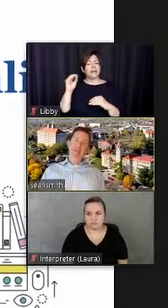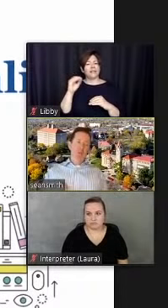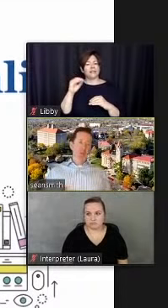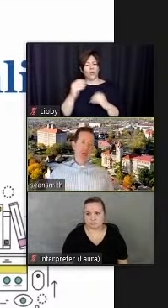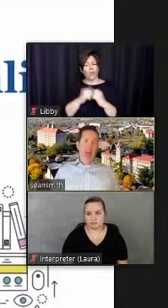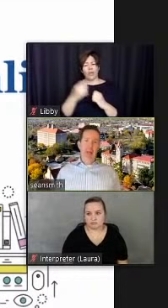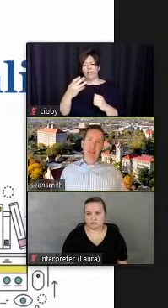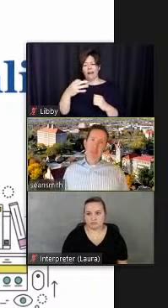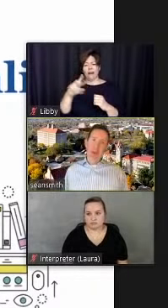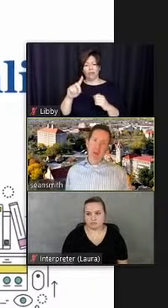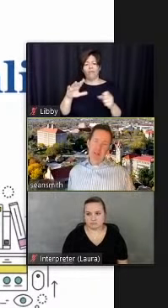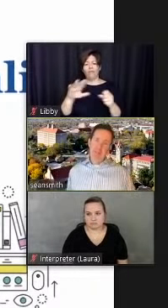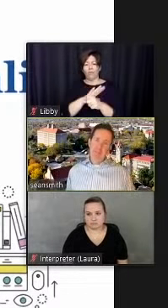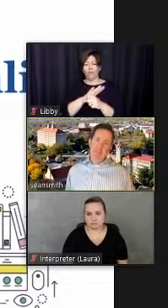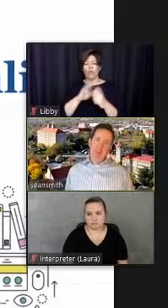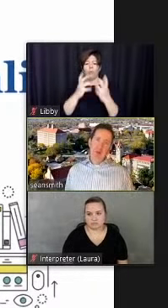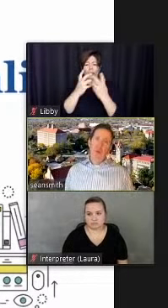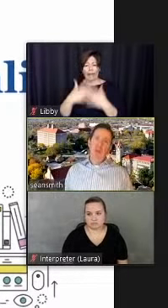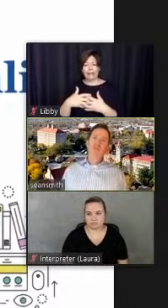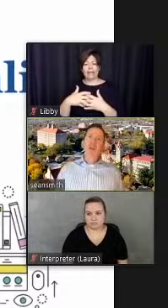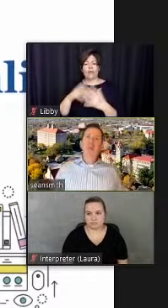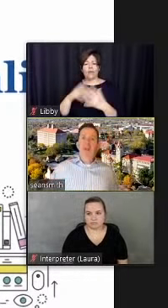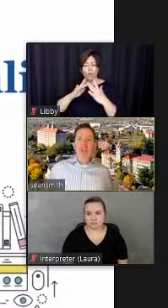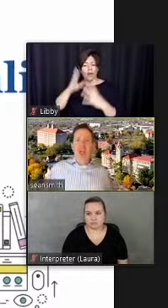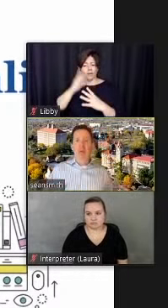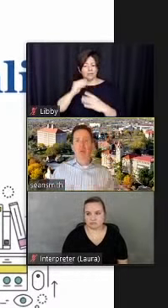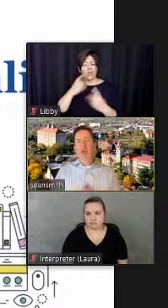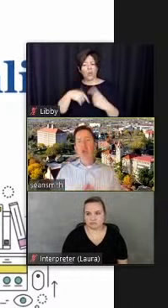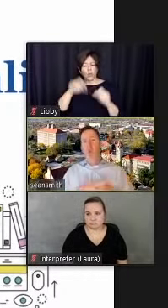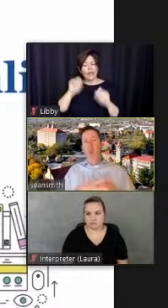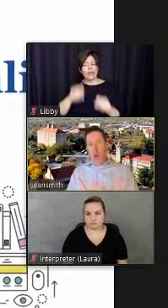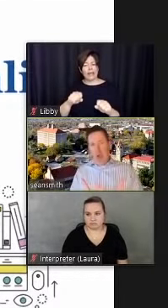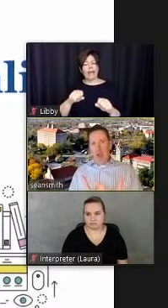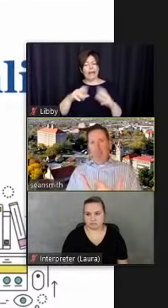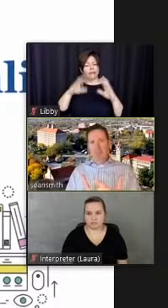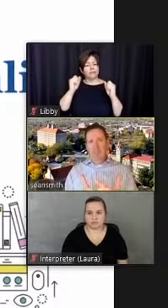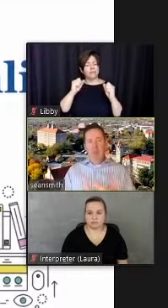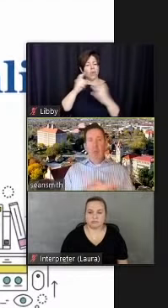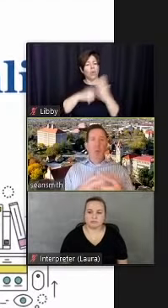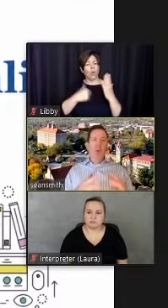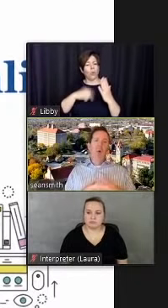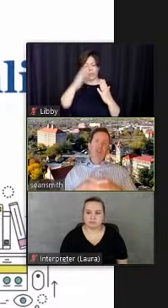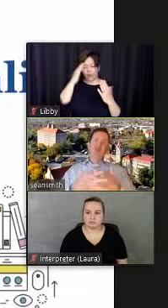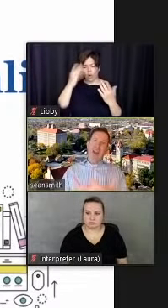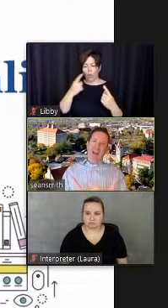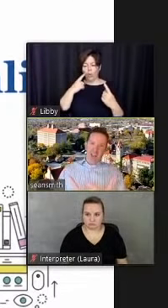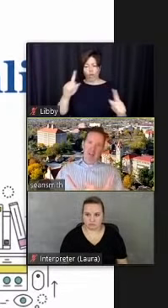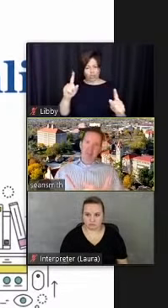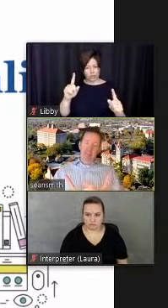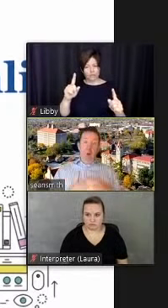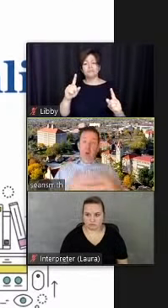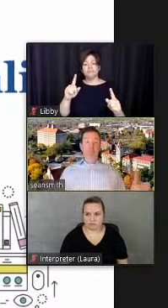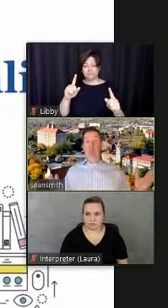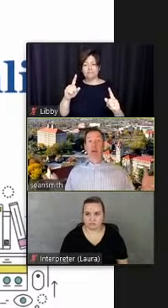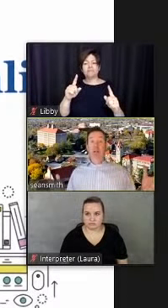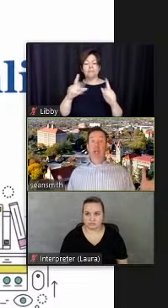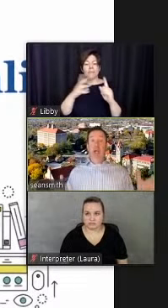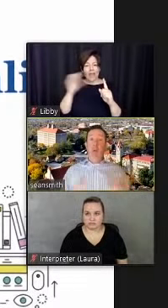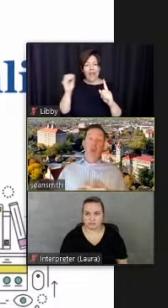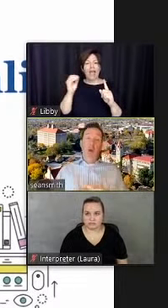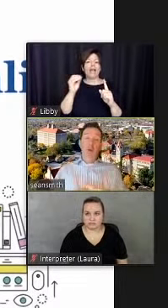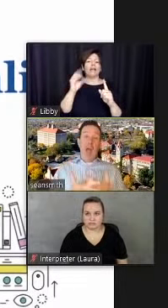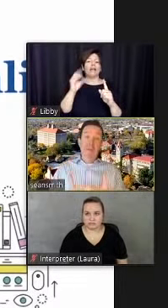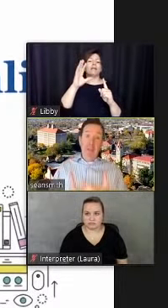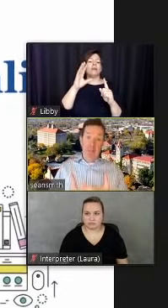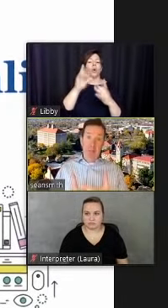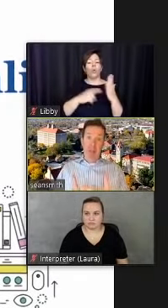blended, fully online experience, we can very much take what we know works, what we know is effective, or dare I say, what we